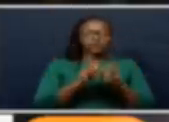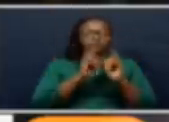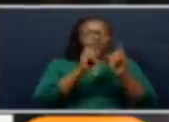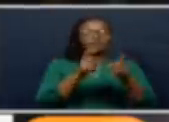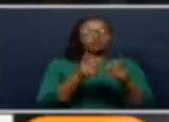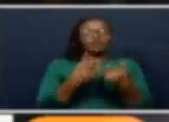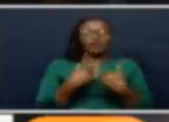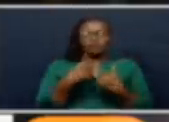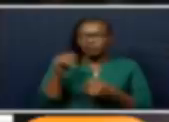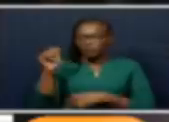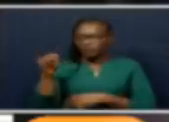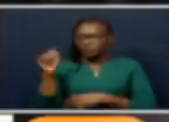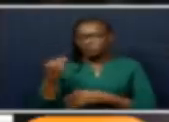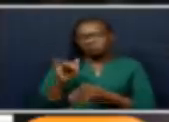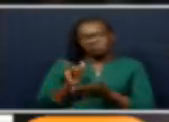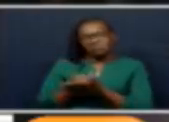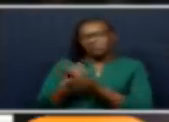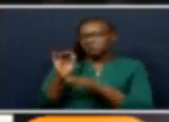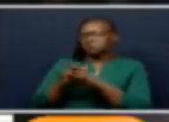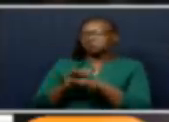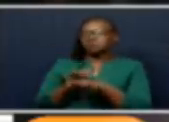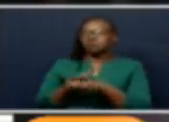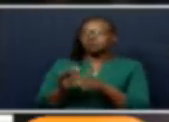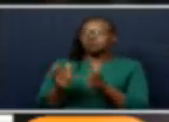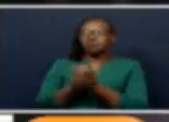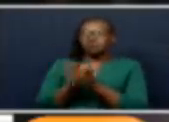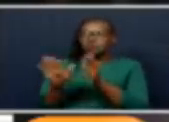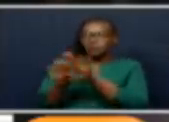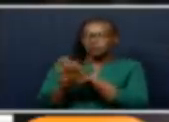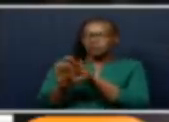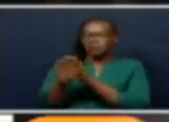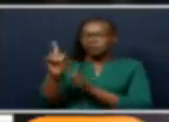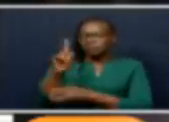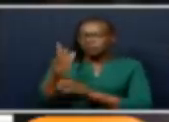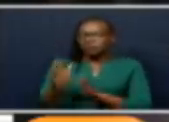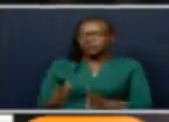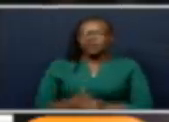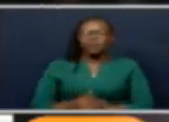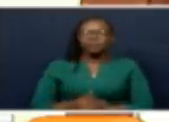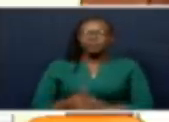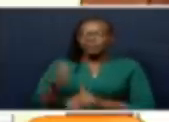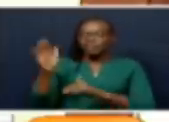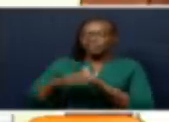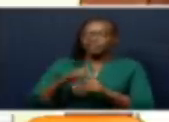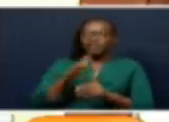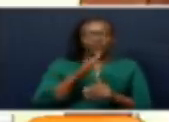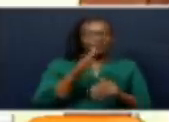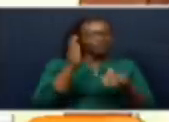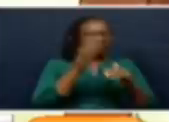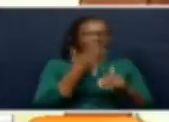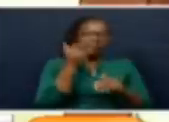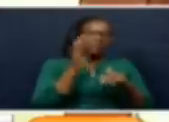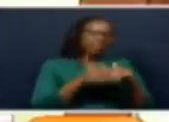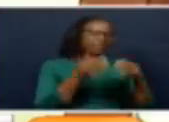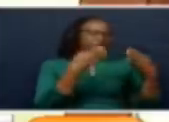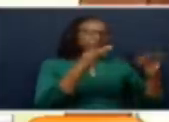Mm? Yeah. He's like an assistant minister. Ah, other than being free, that will keep him